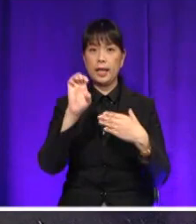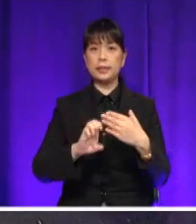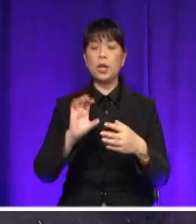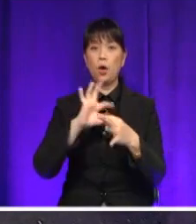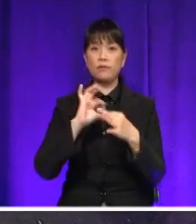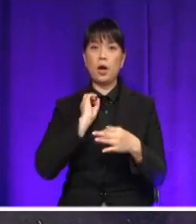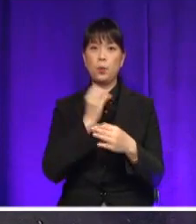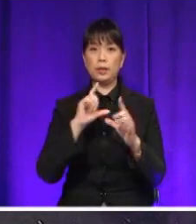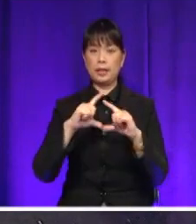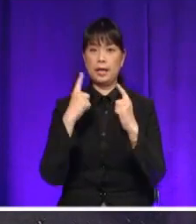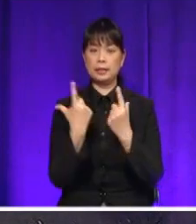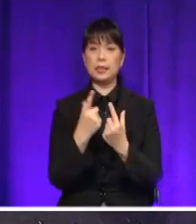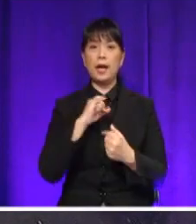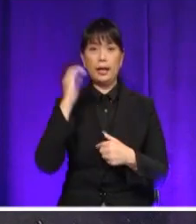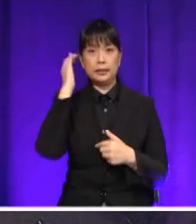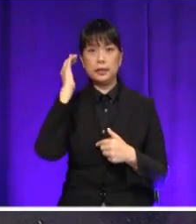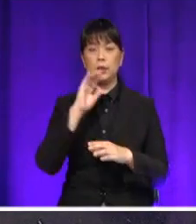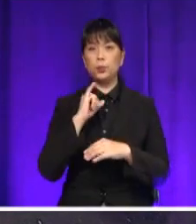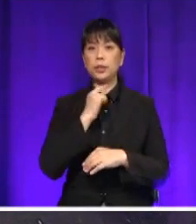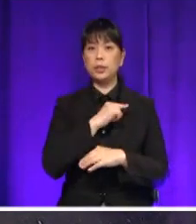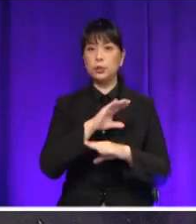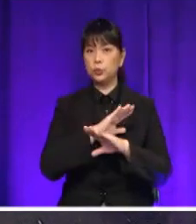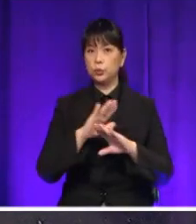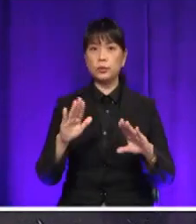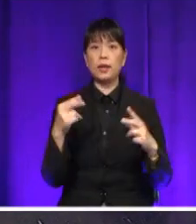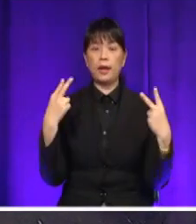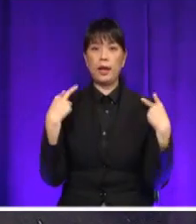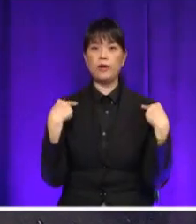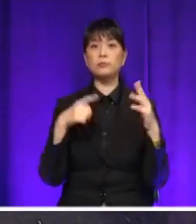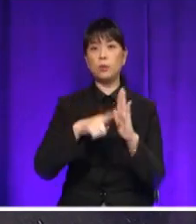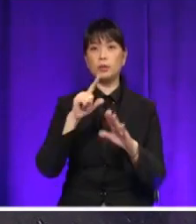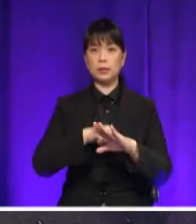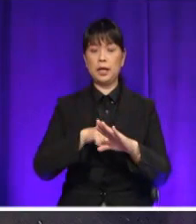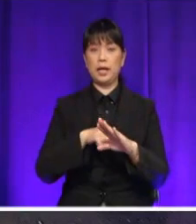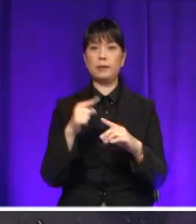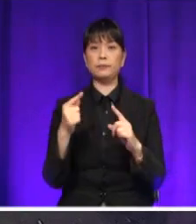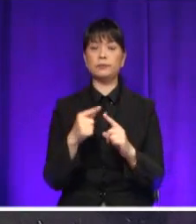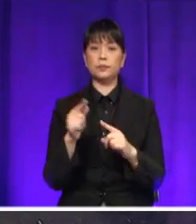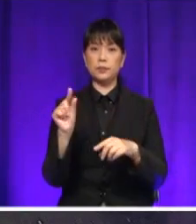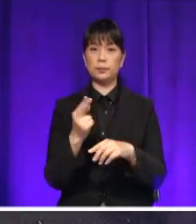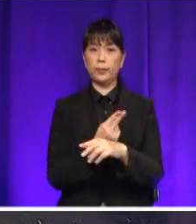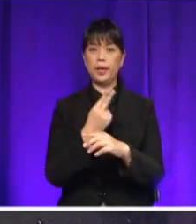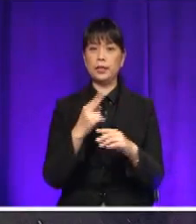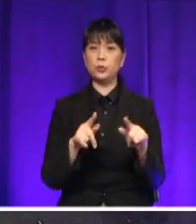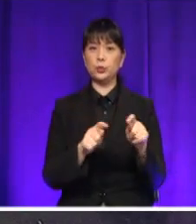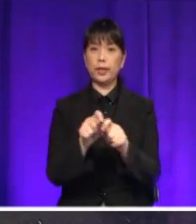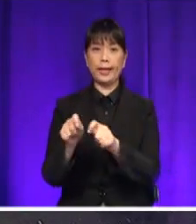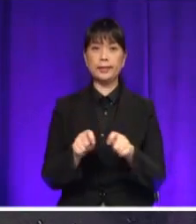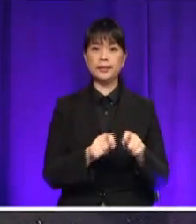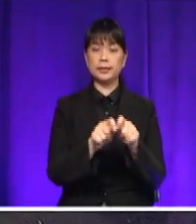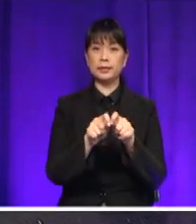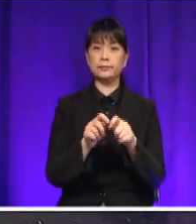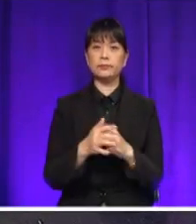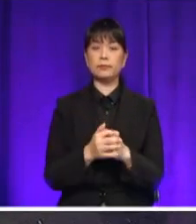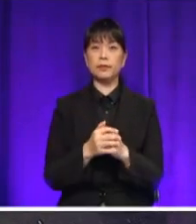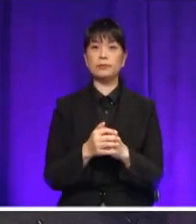today's lesson, I think we do not have any more time to spend together. Yes, so unfortunately. Just a short and quick last words from